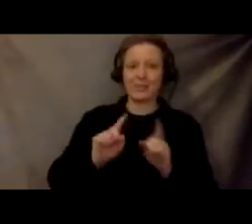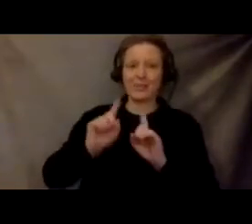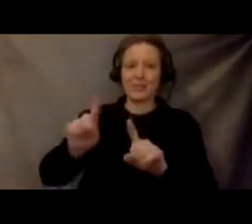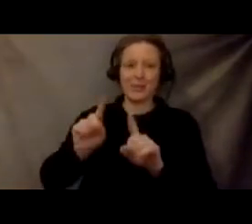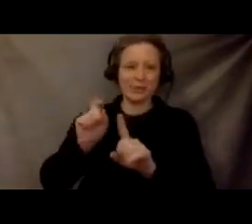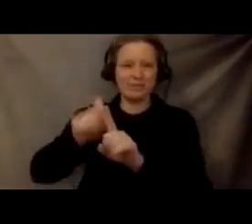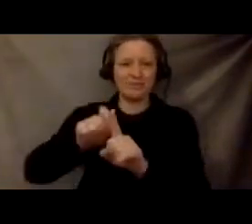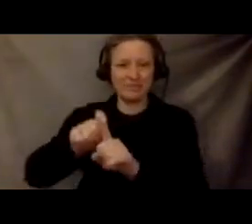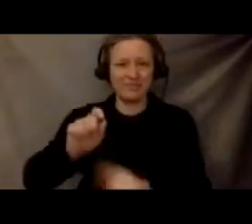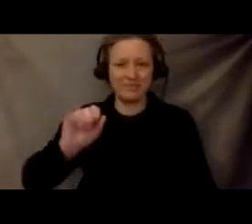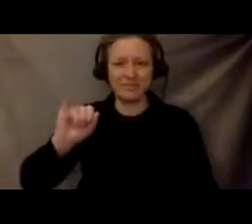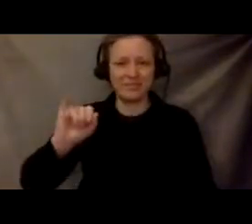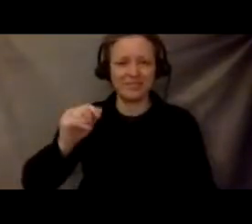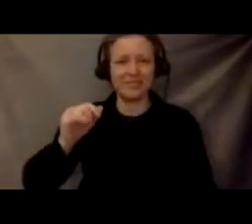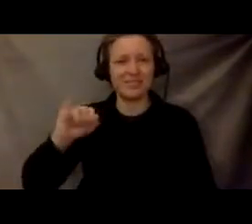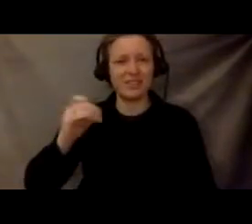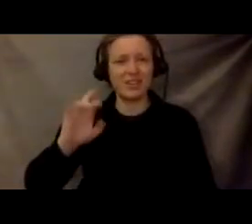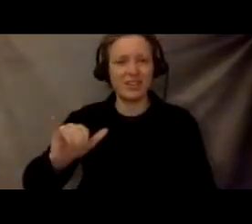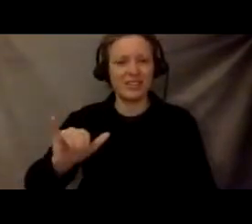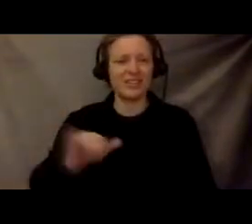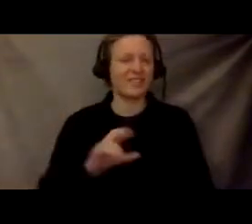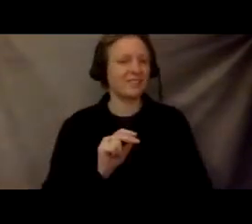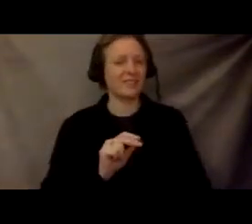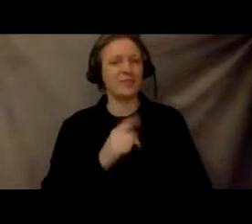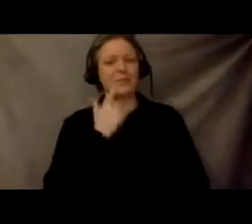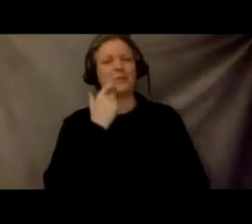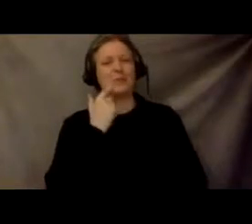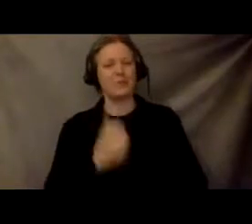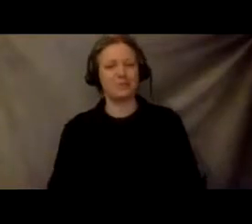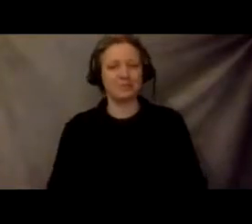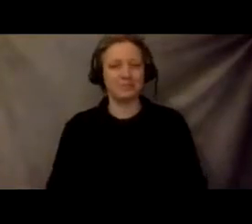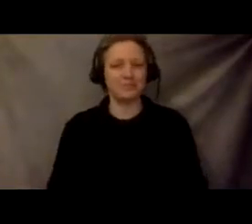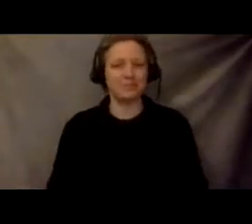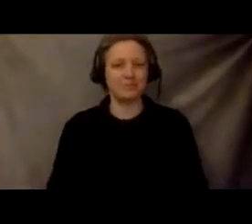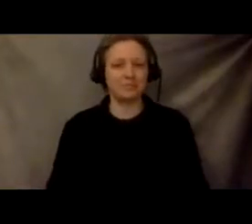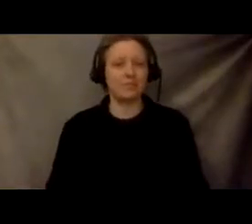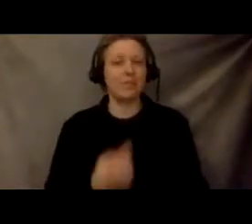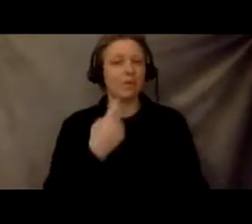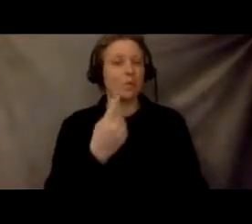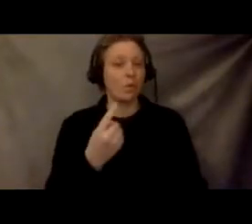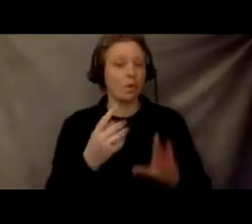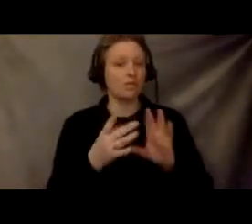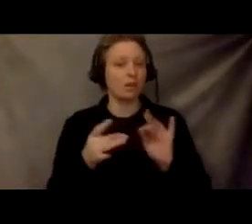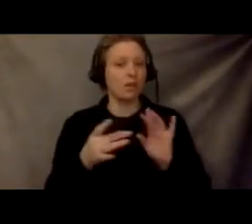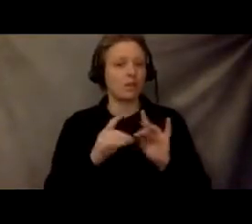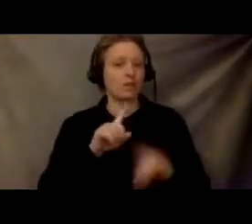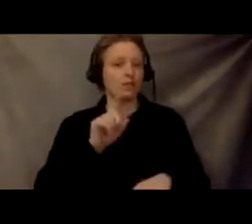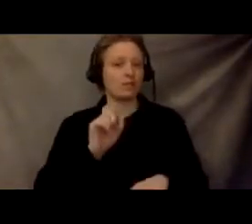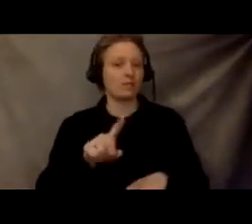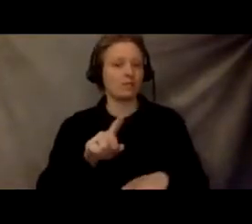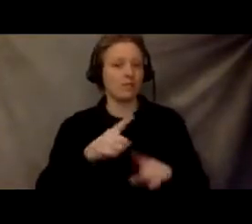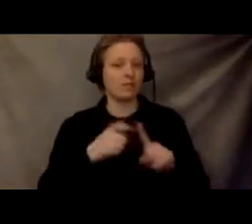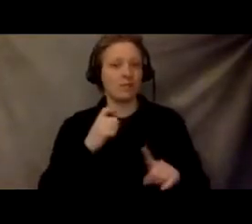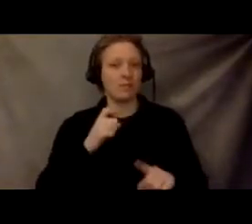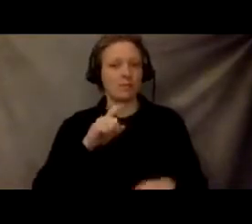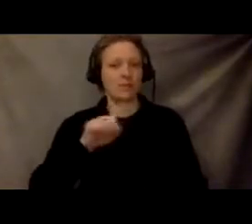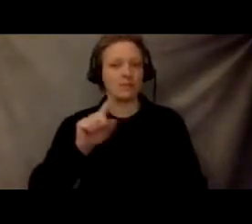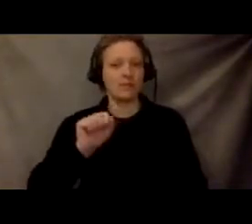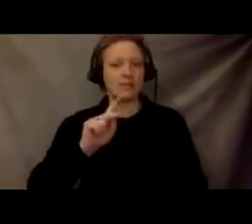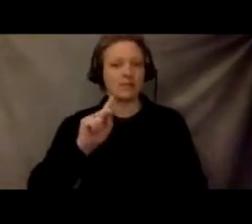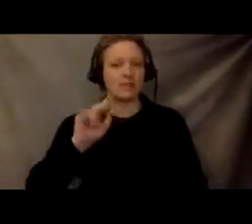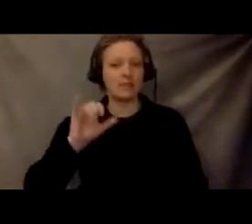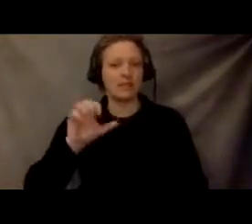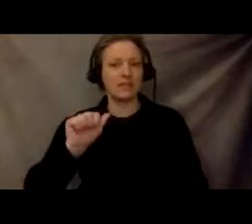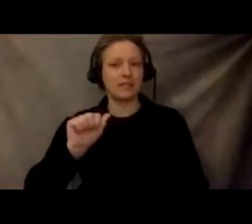I do want to elevate. There was a question that came into the chat from Zakia Ibrahim. And so I'd like to